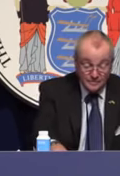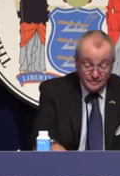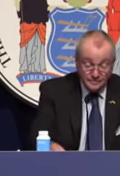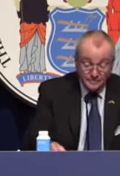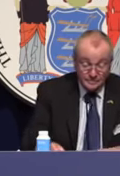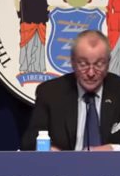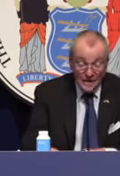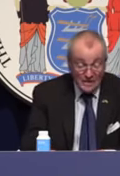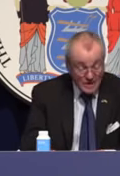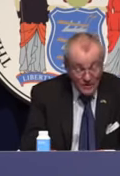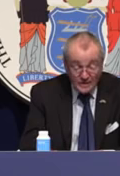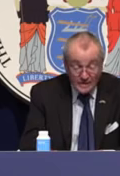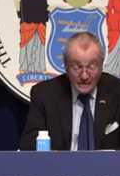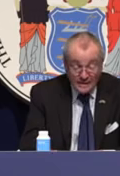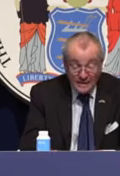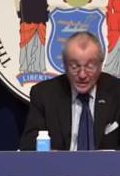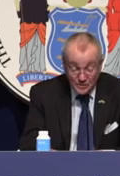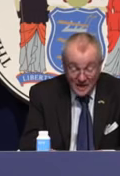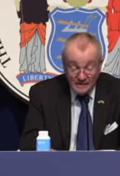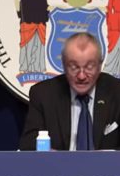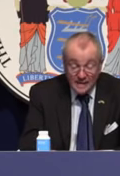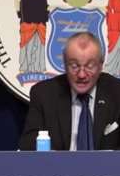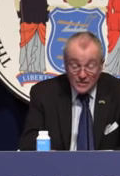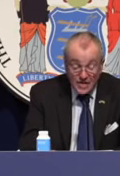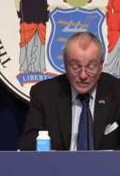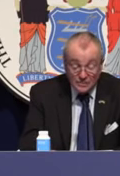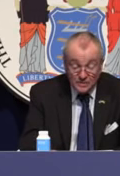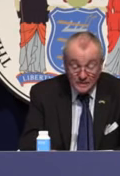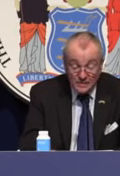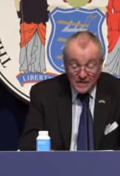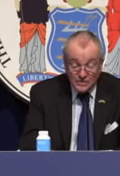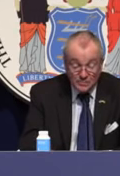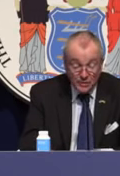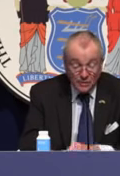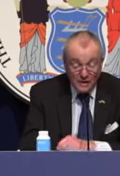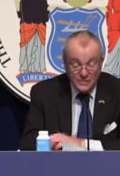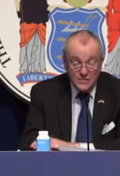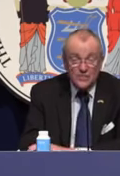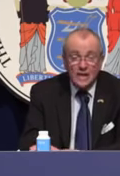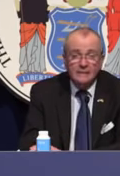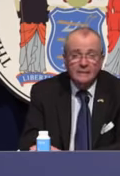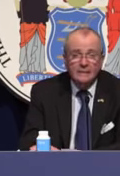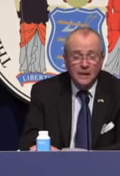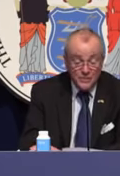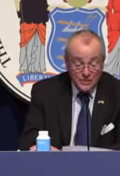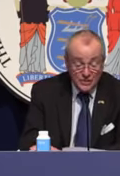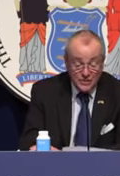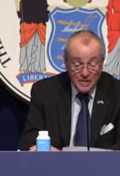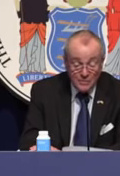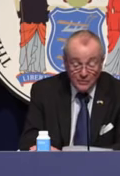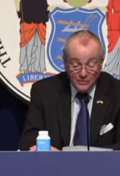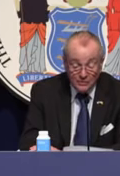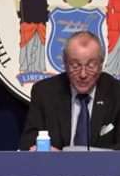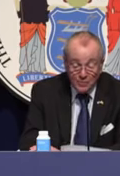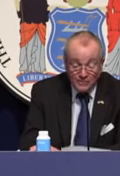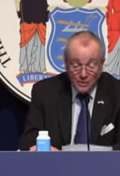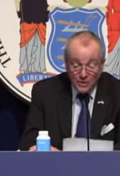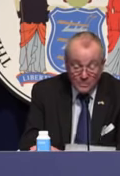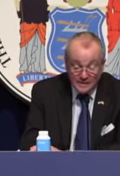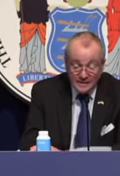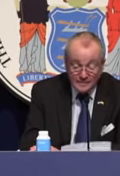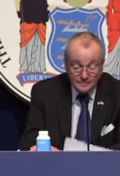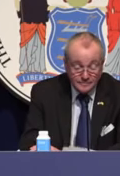you. As I noted, an expanded and accessible testing program is the second of the 6 key principles we